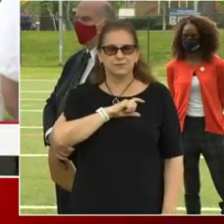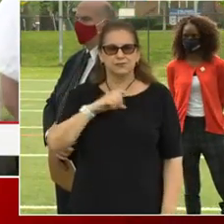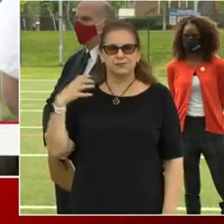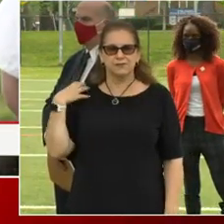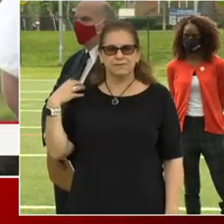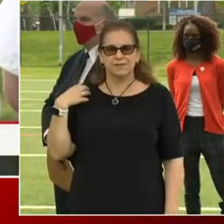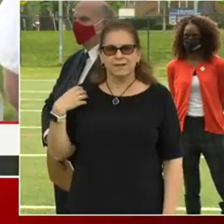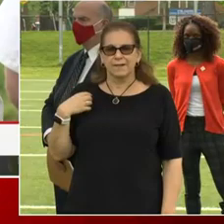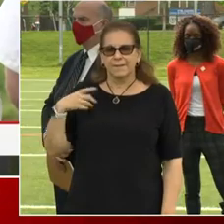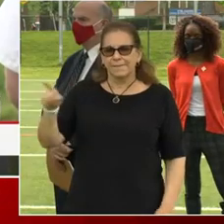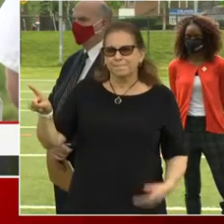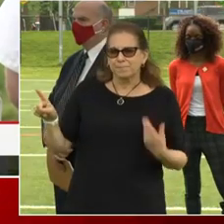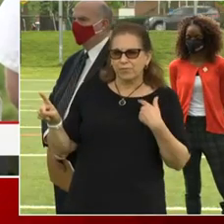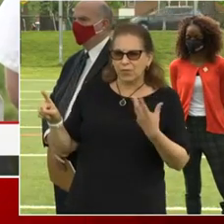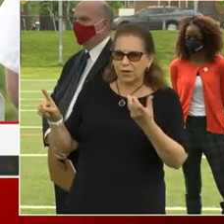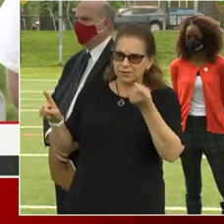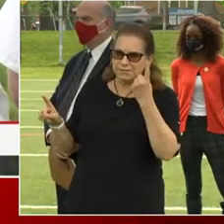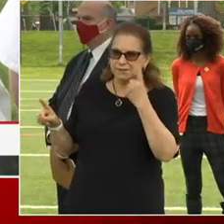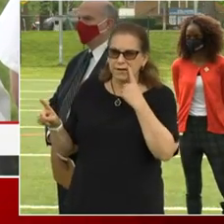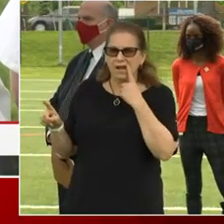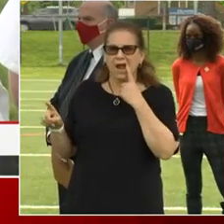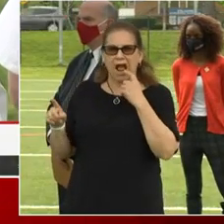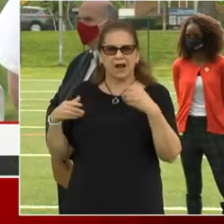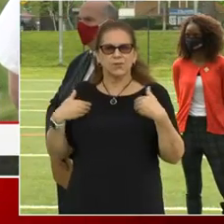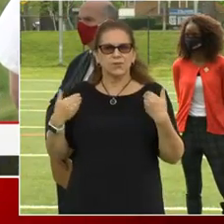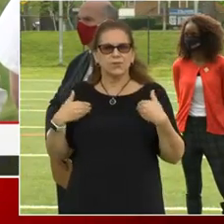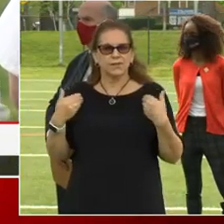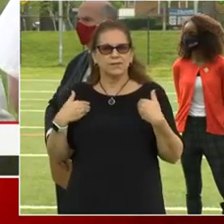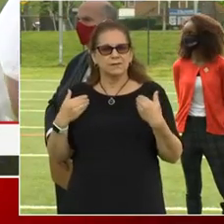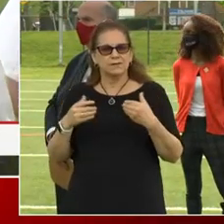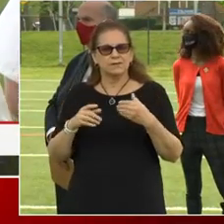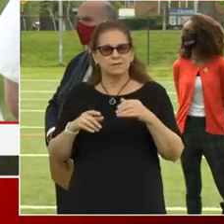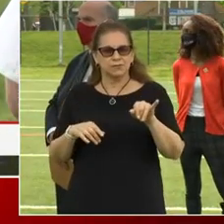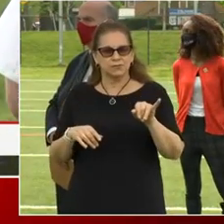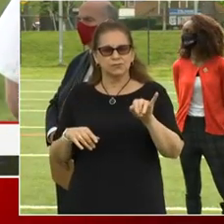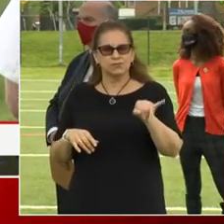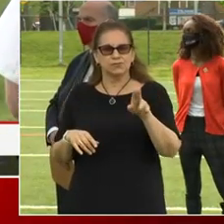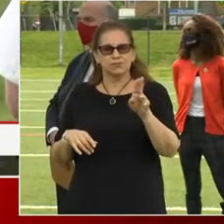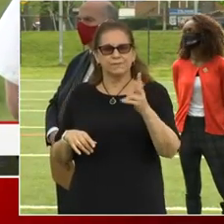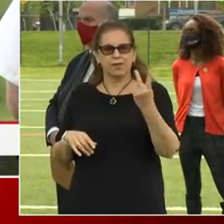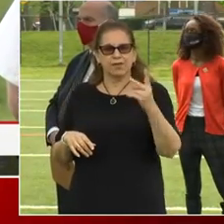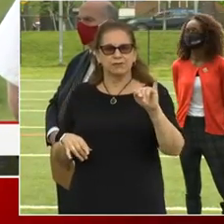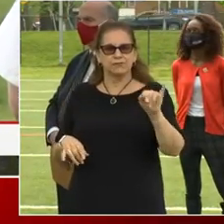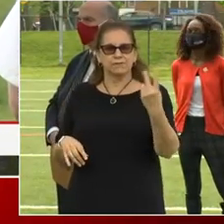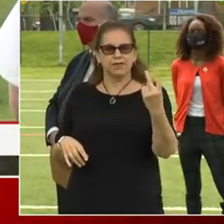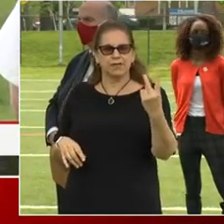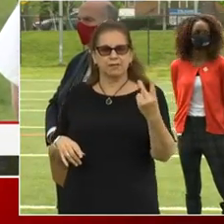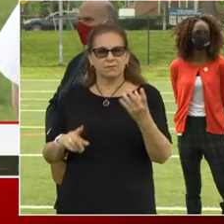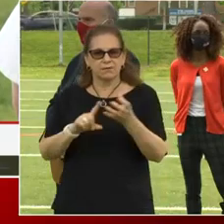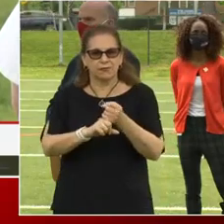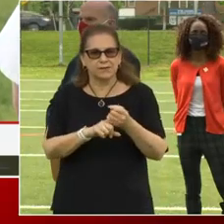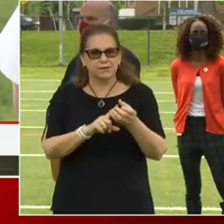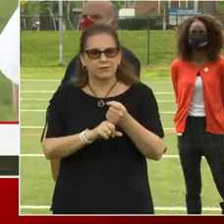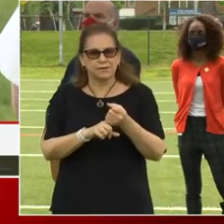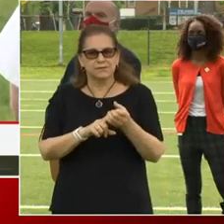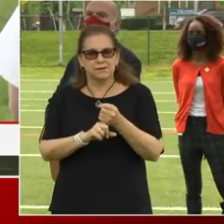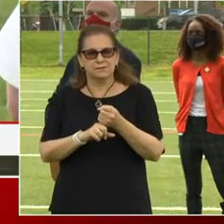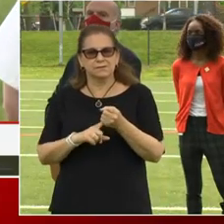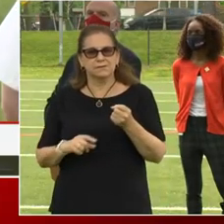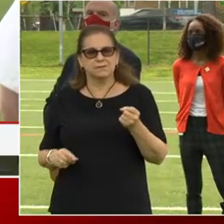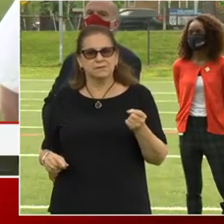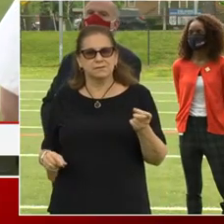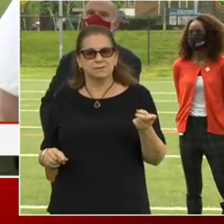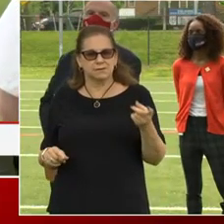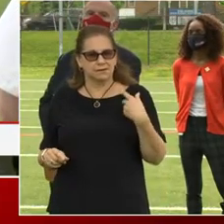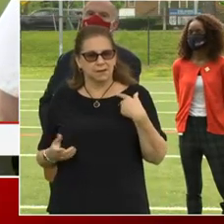juvenile arrests in the district. Last year, I got some data, and I wonder whether the arrest numbers